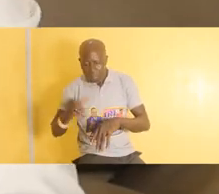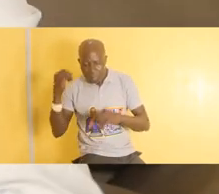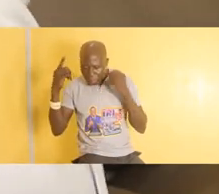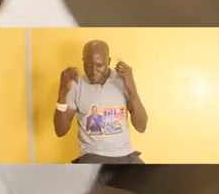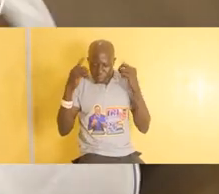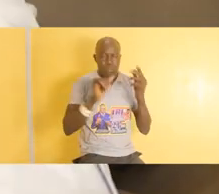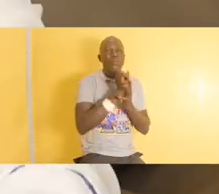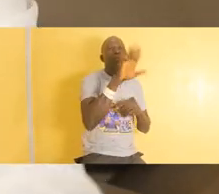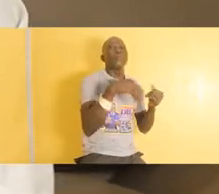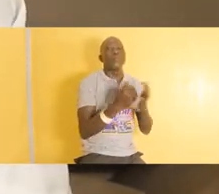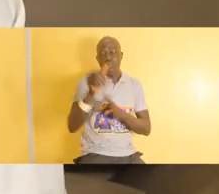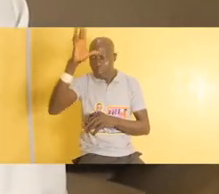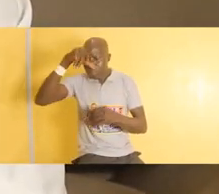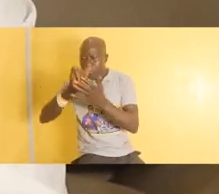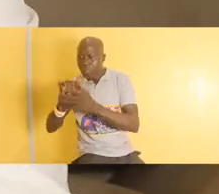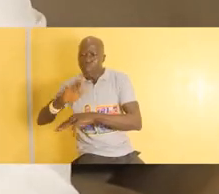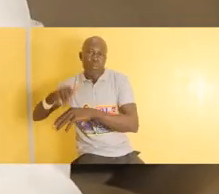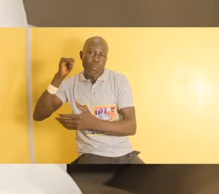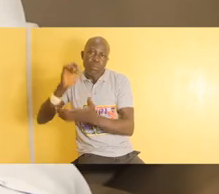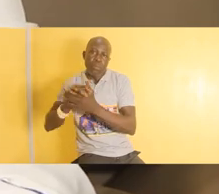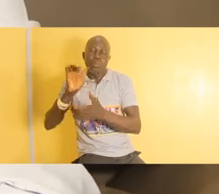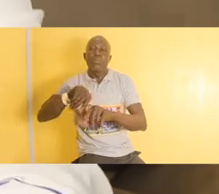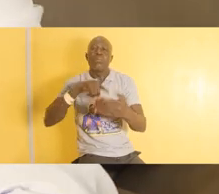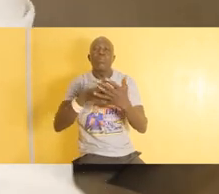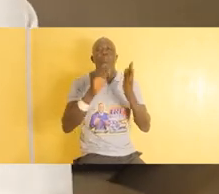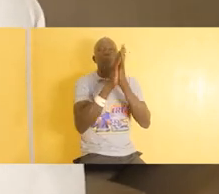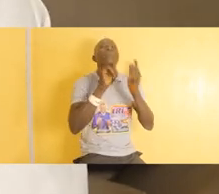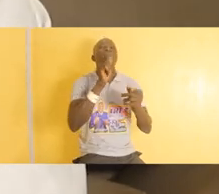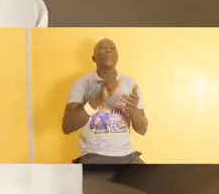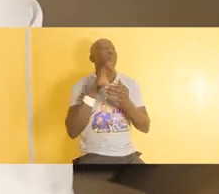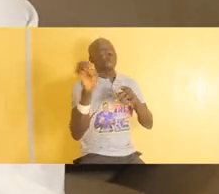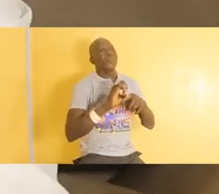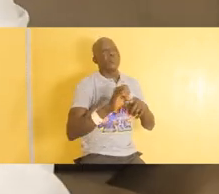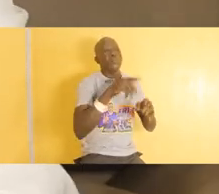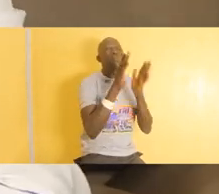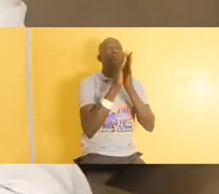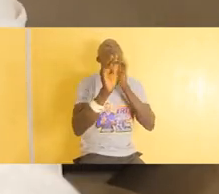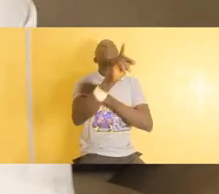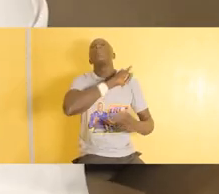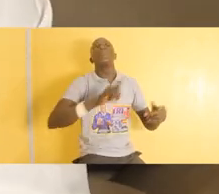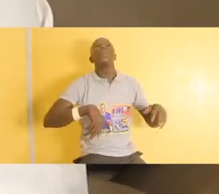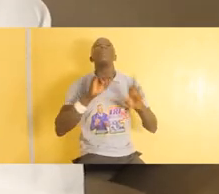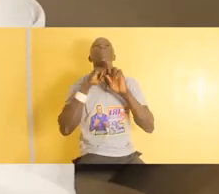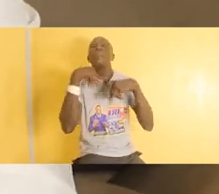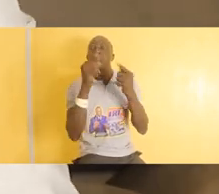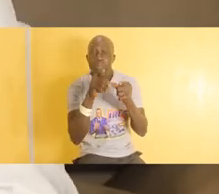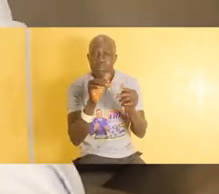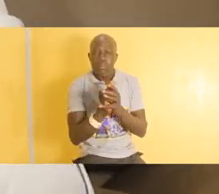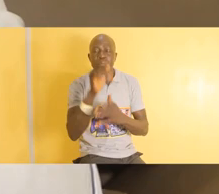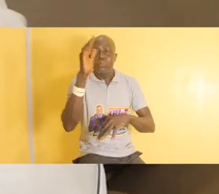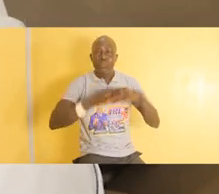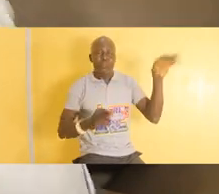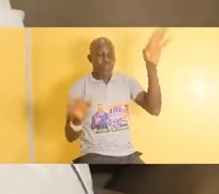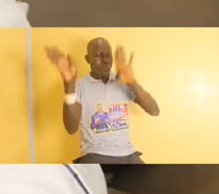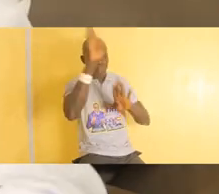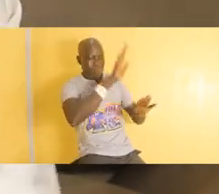husband. Daddy, and the wake your wife. I do a yiki, he said, I do a lesson. This prayer is not now. Only one no sober. It's not accessible. Oh, but you